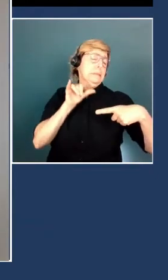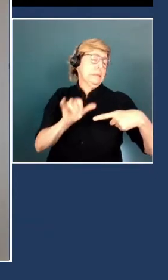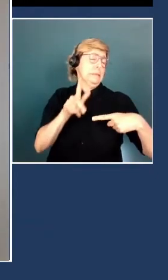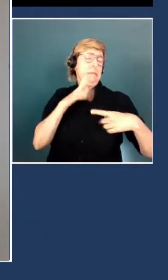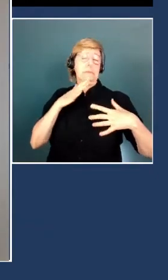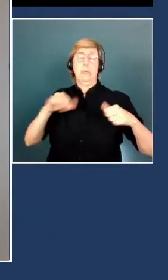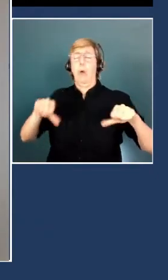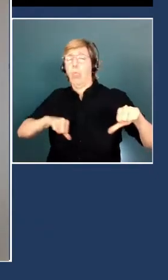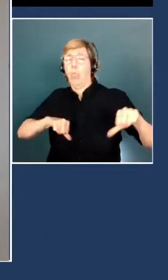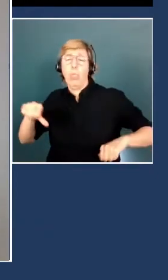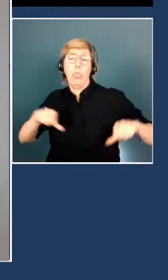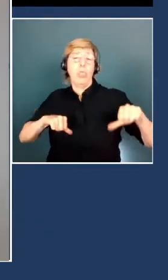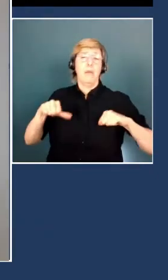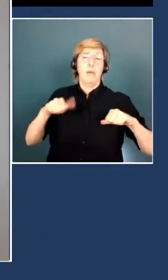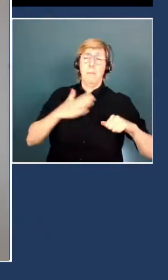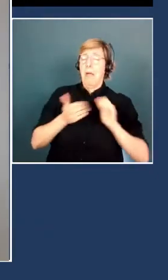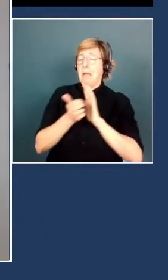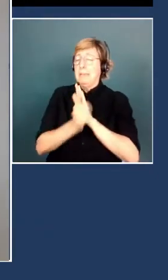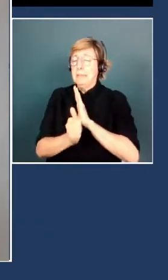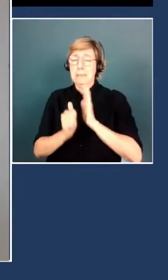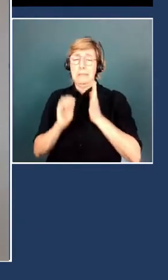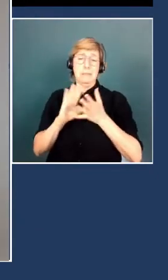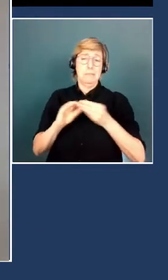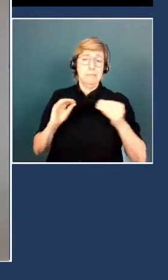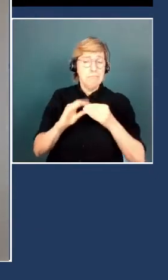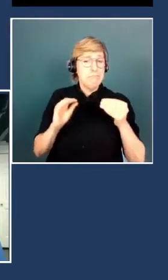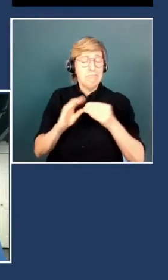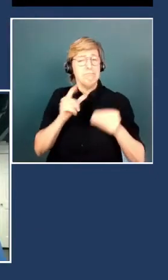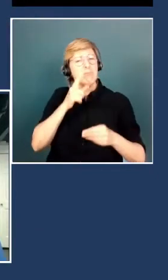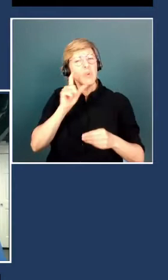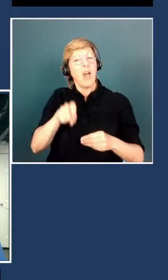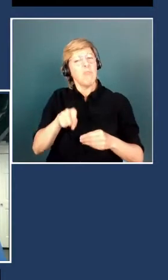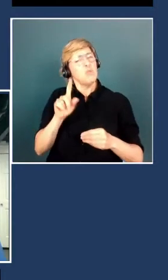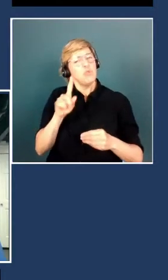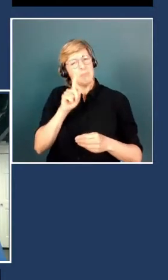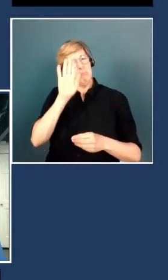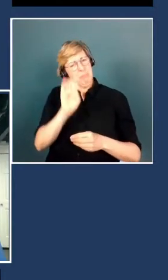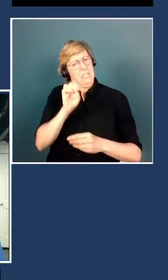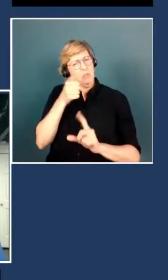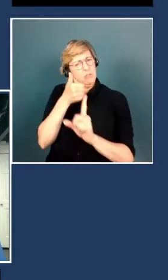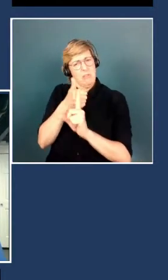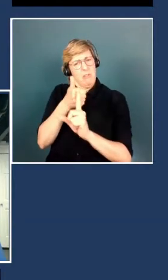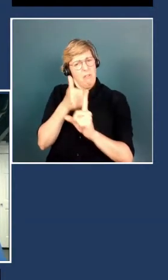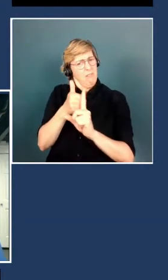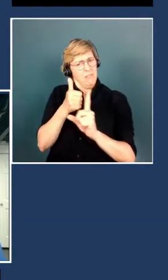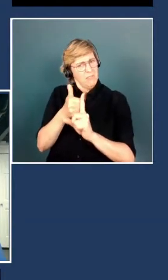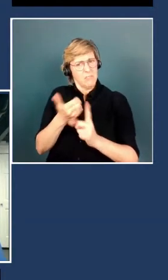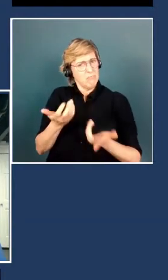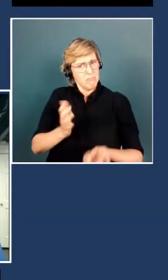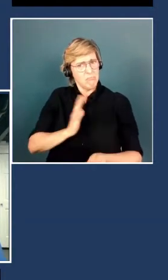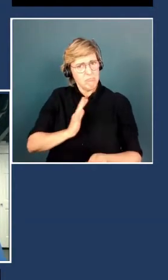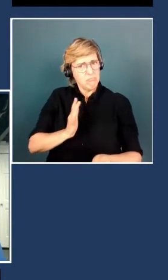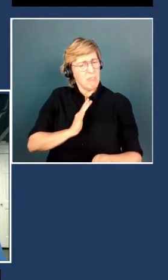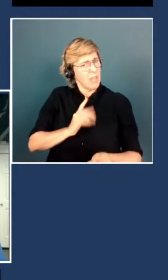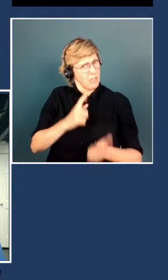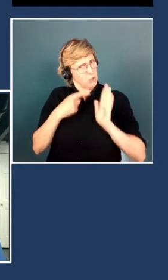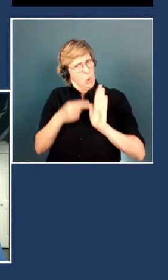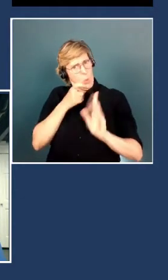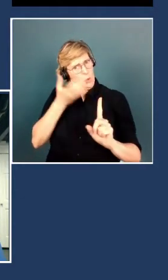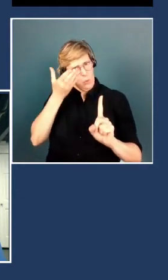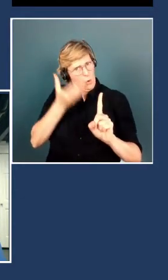show all of your skills in a different way. Just be yourself and really show who you